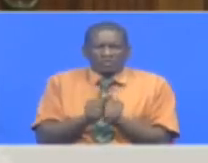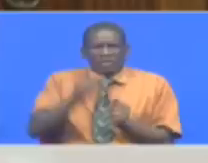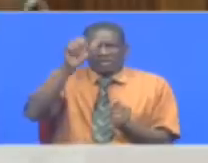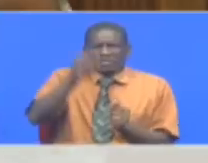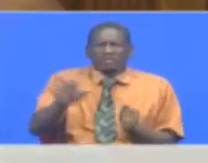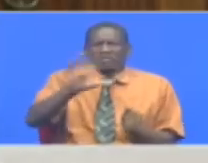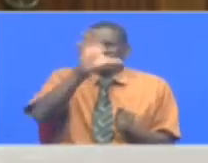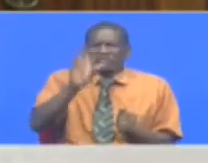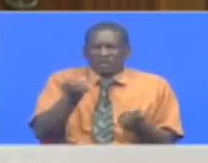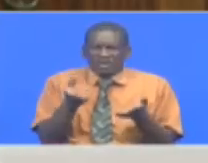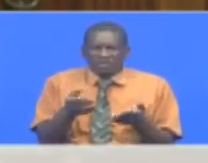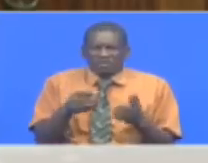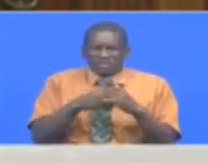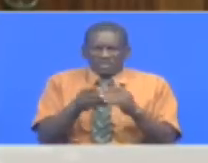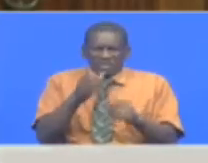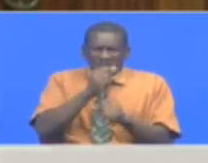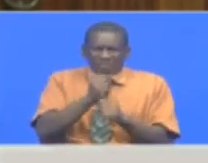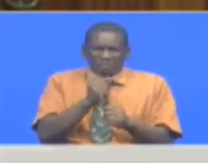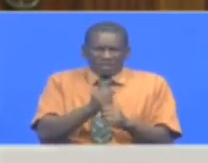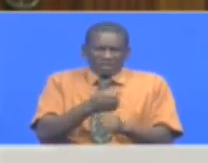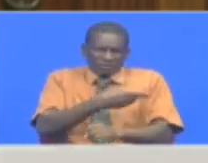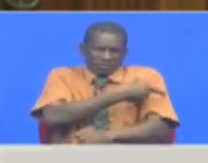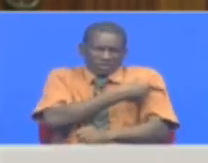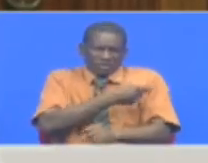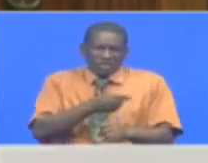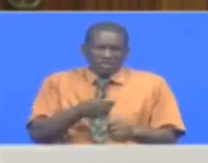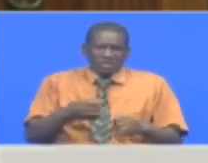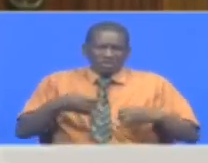coming on board. We are working on getting our